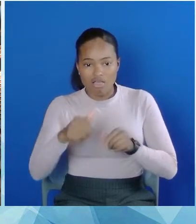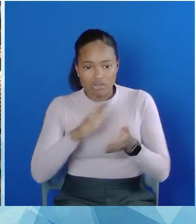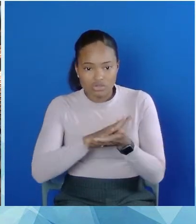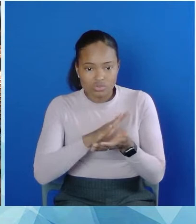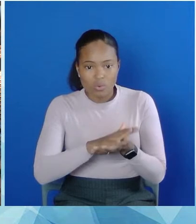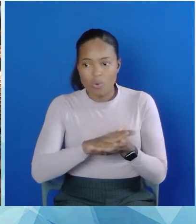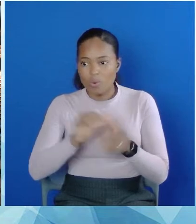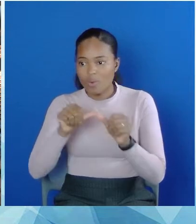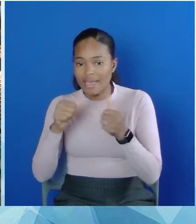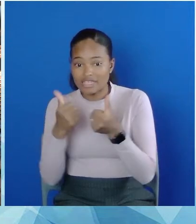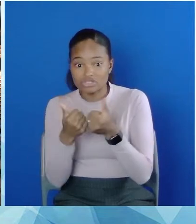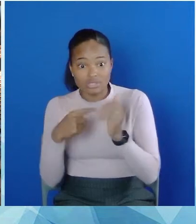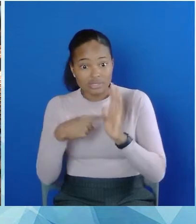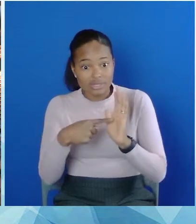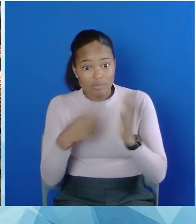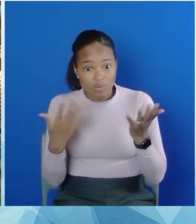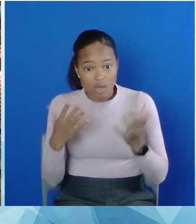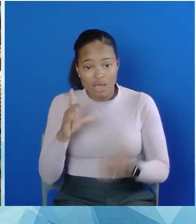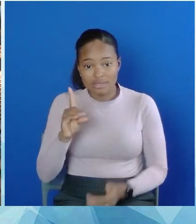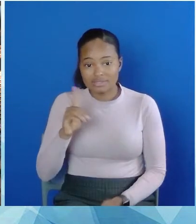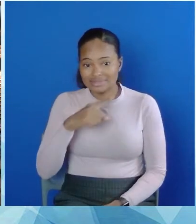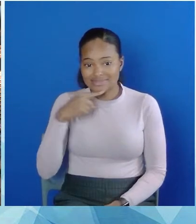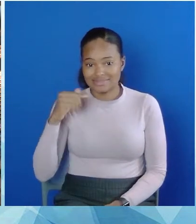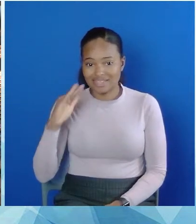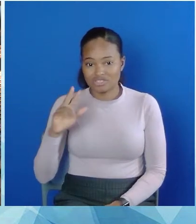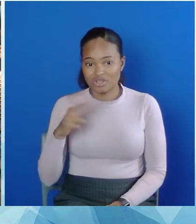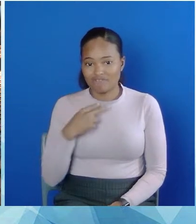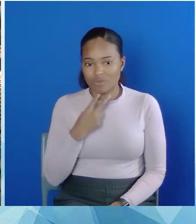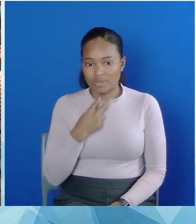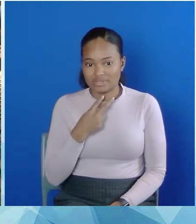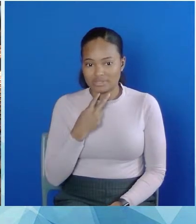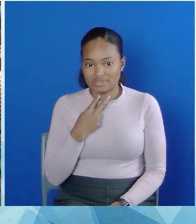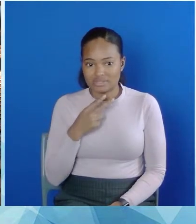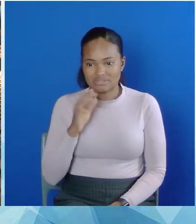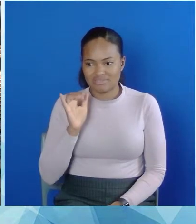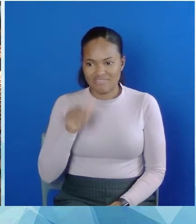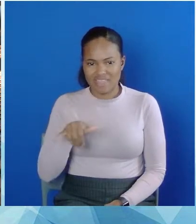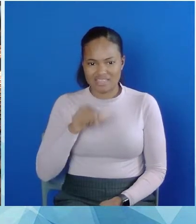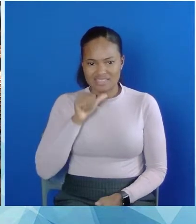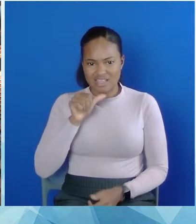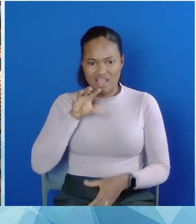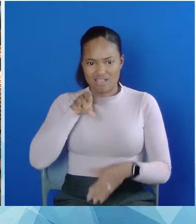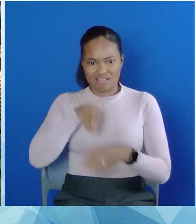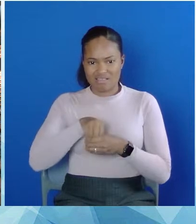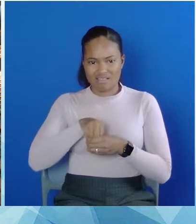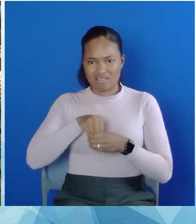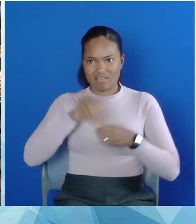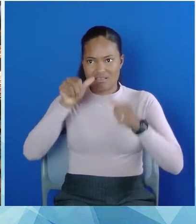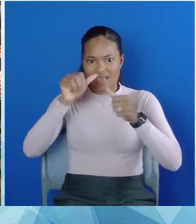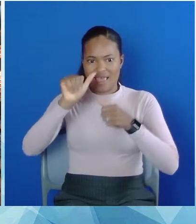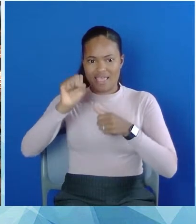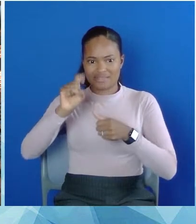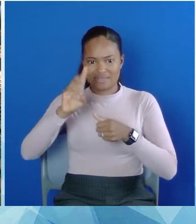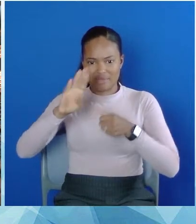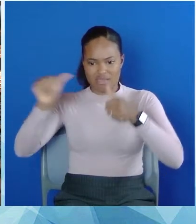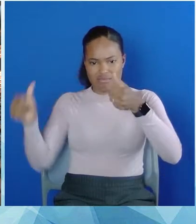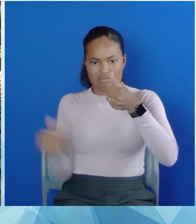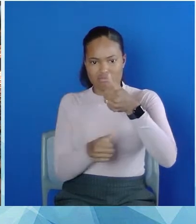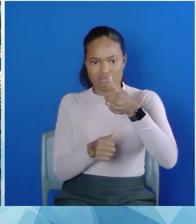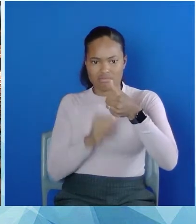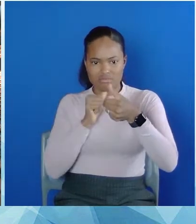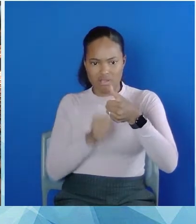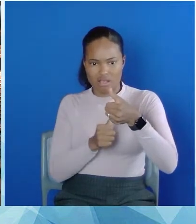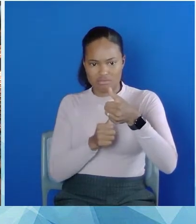example, Desert Voices, that is out of ASDB's umbrella, which is